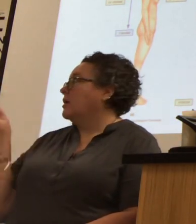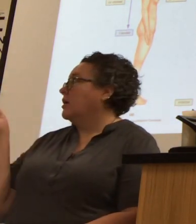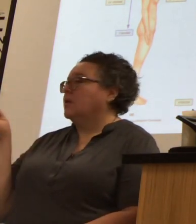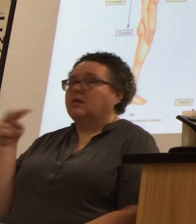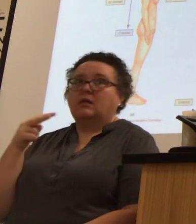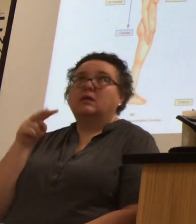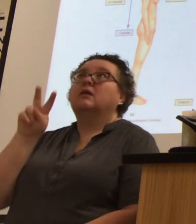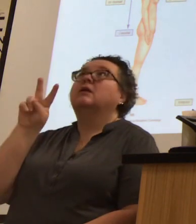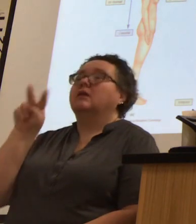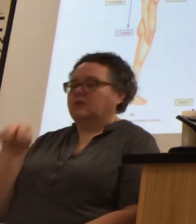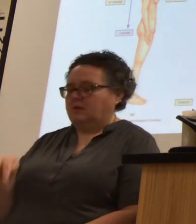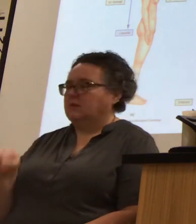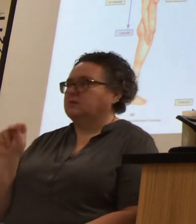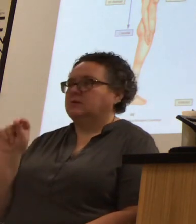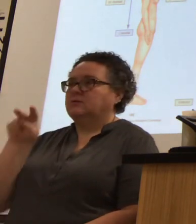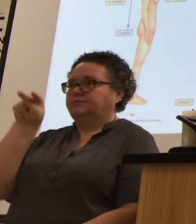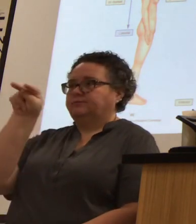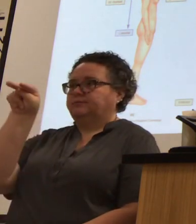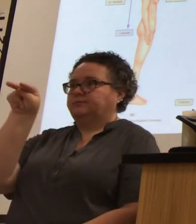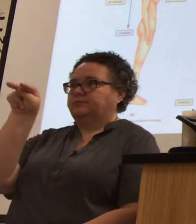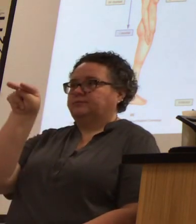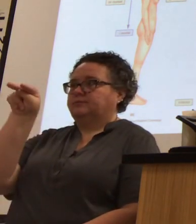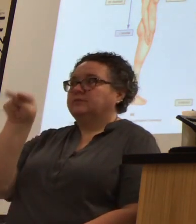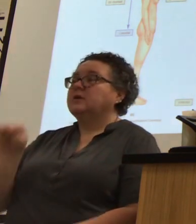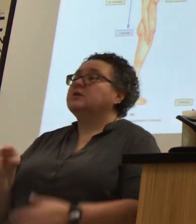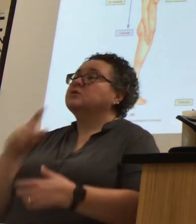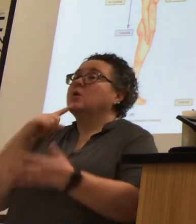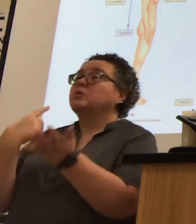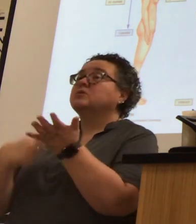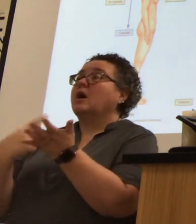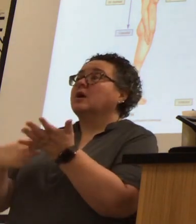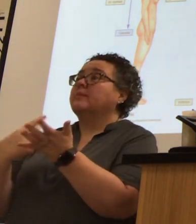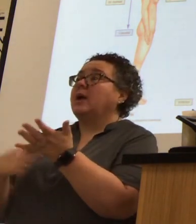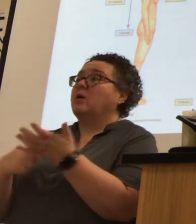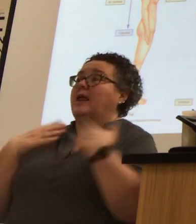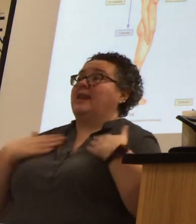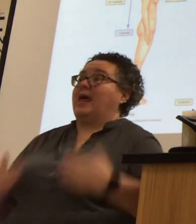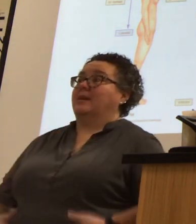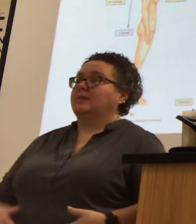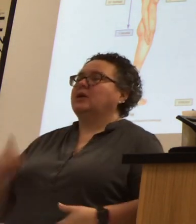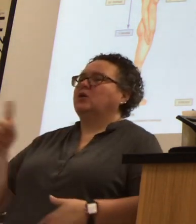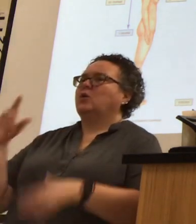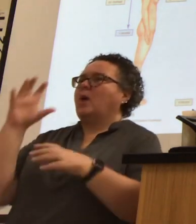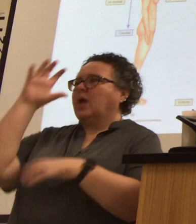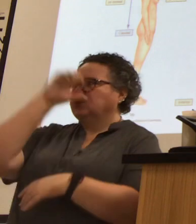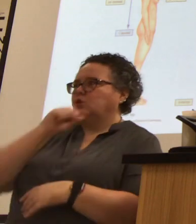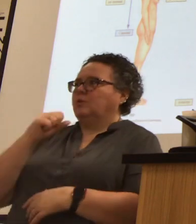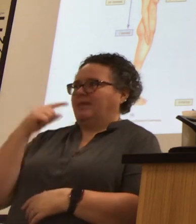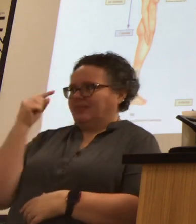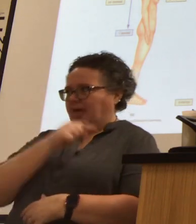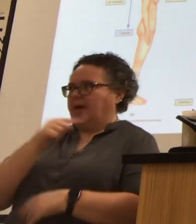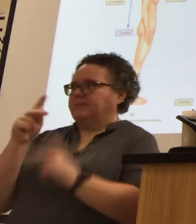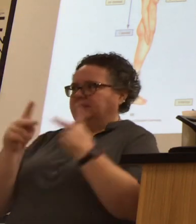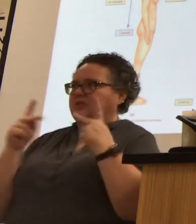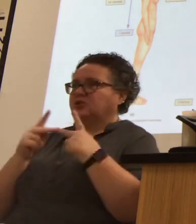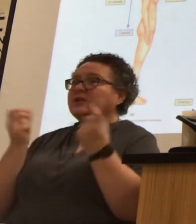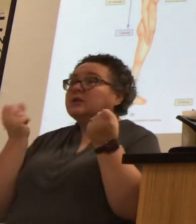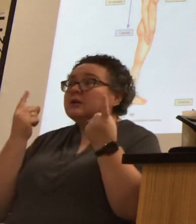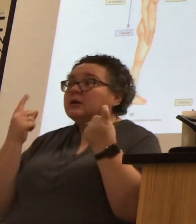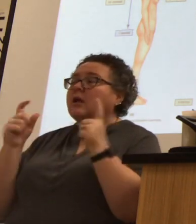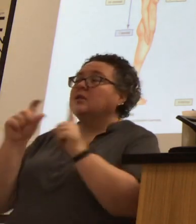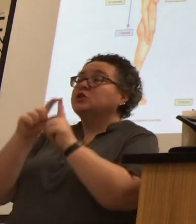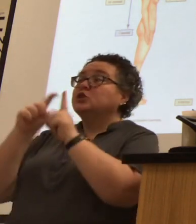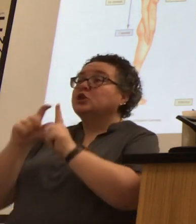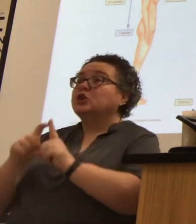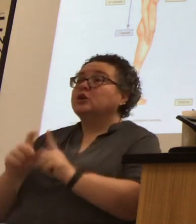position. So then whenever you talk to someone about anatomy, you assume anatomical position. Okay? Now, these terms written over the